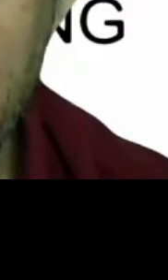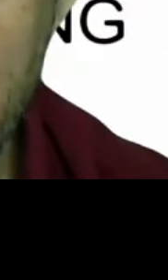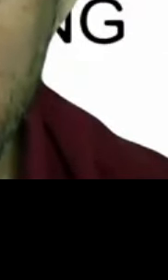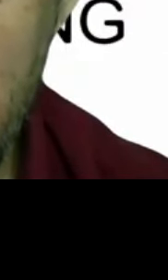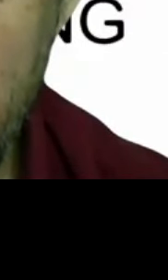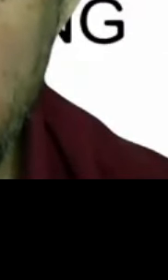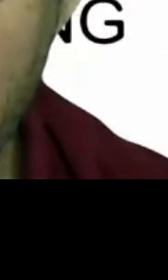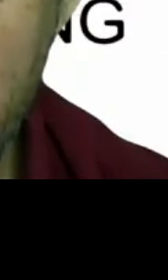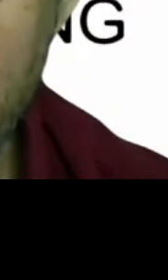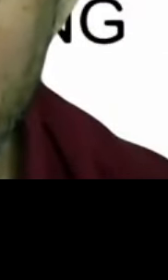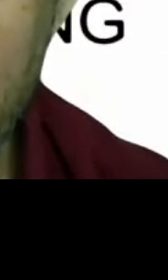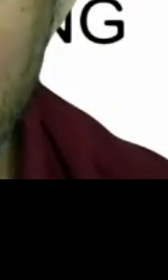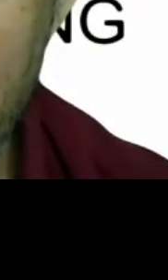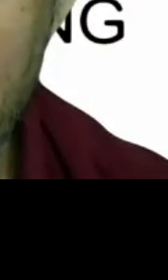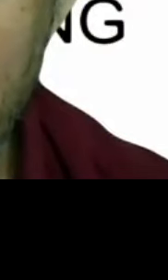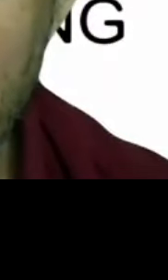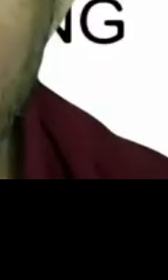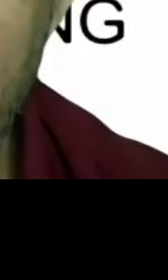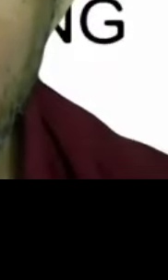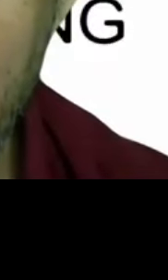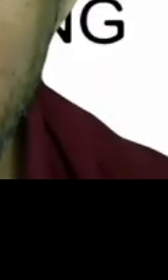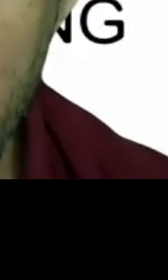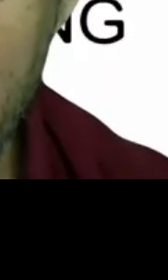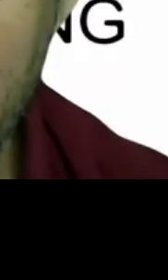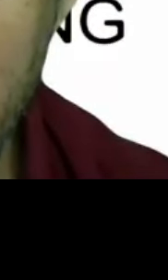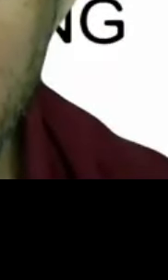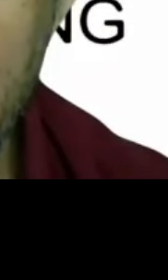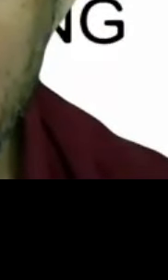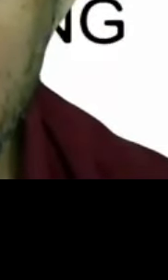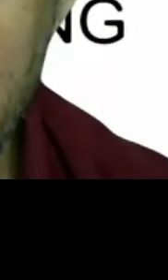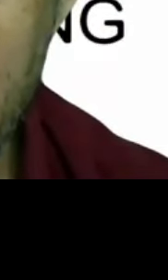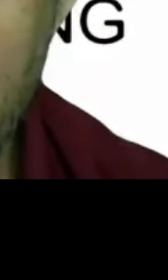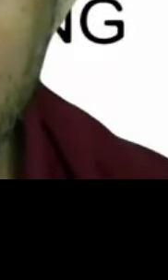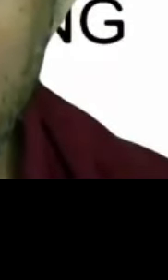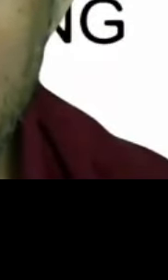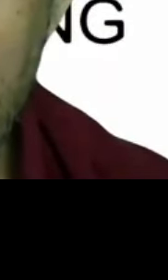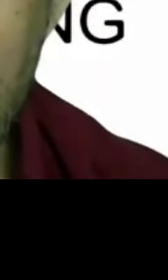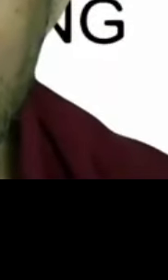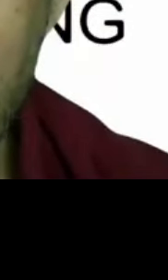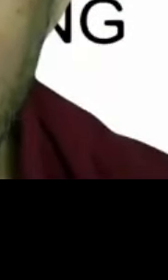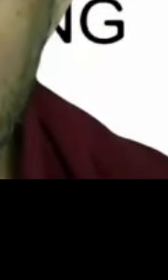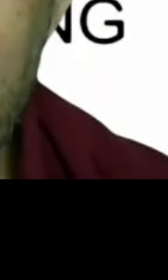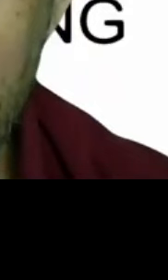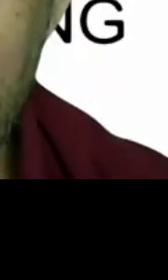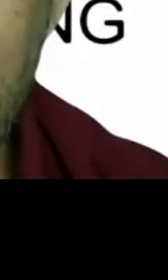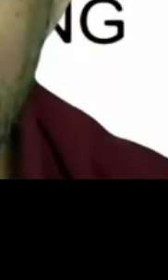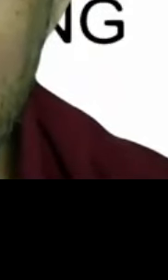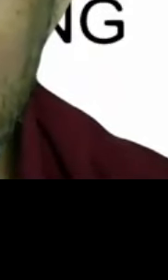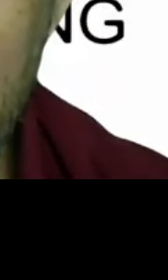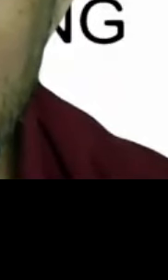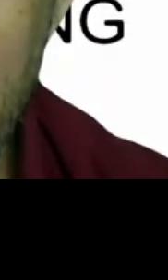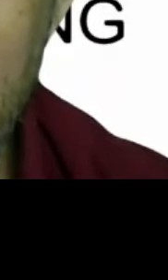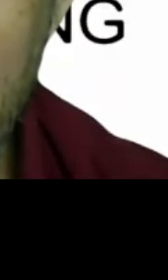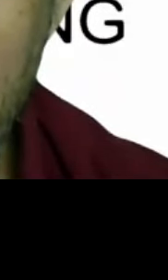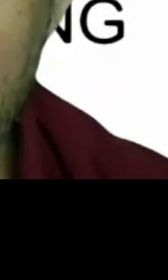that it's Maria Elena Opaso is going to be here in this training session.